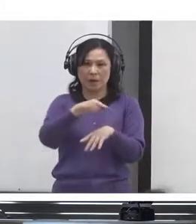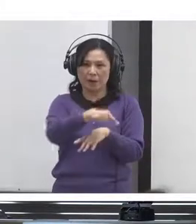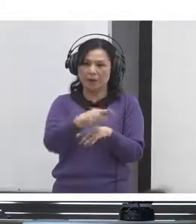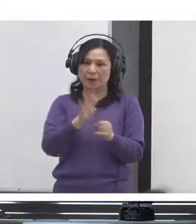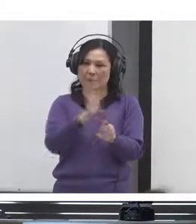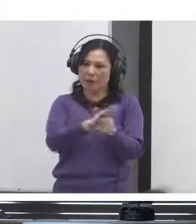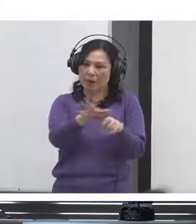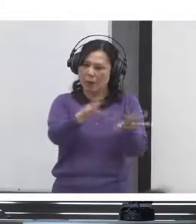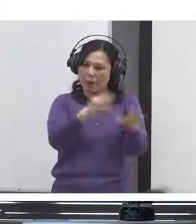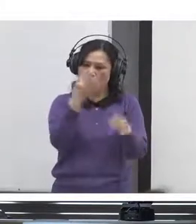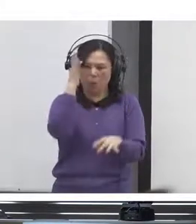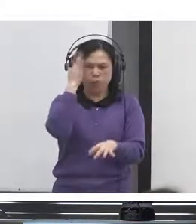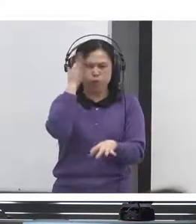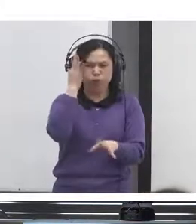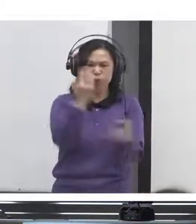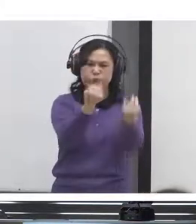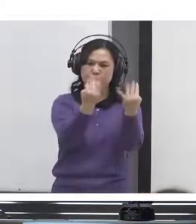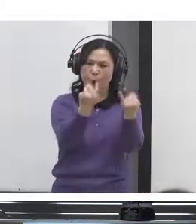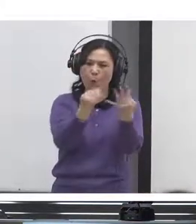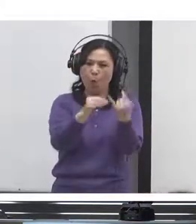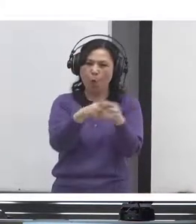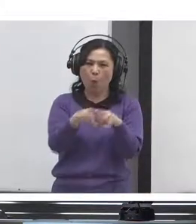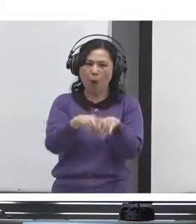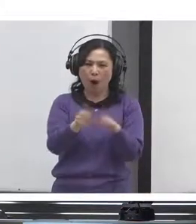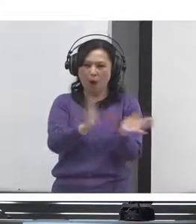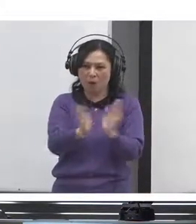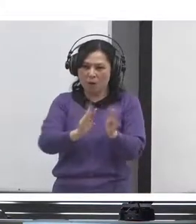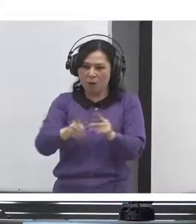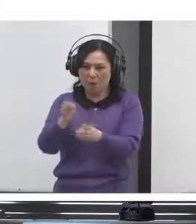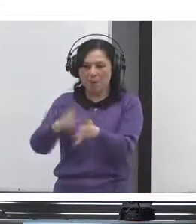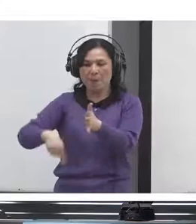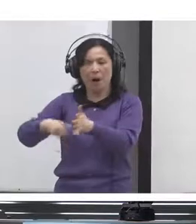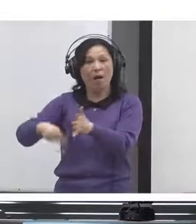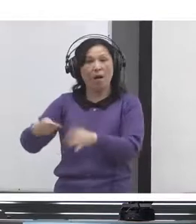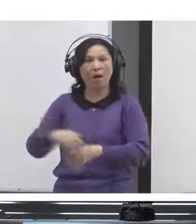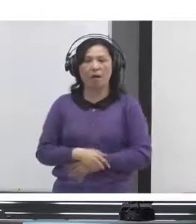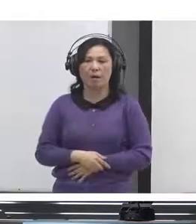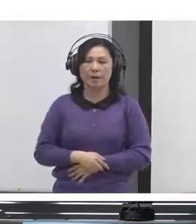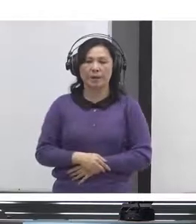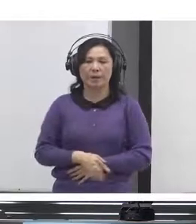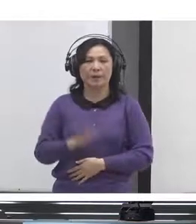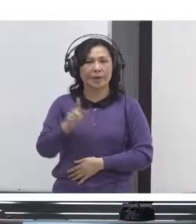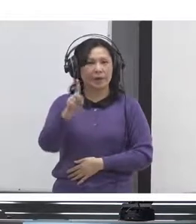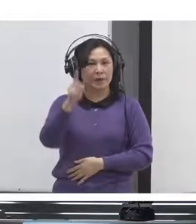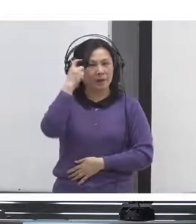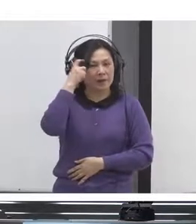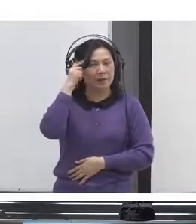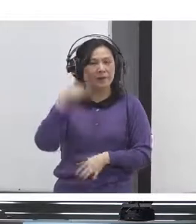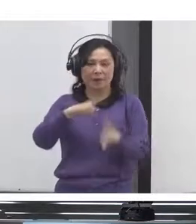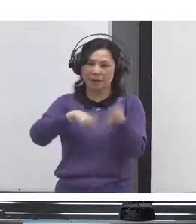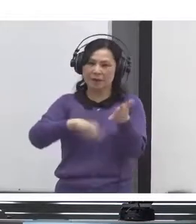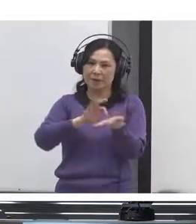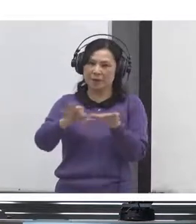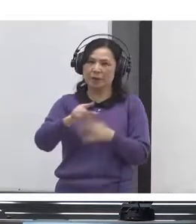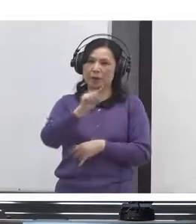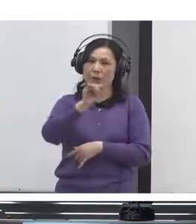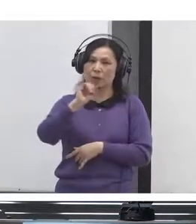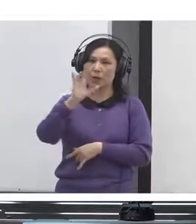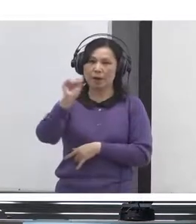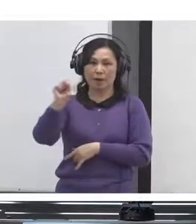So we had an idea. Can't we provide an easy-to-use hands-on GIS tool that makes complex city